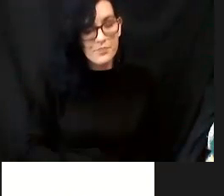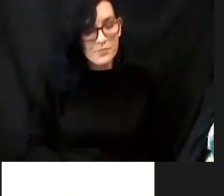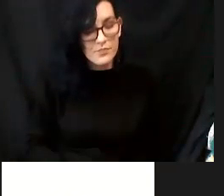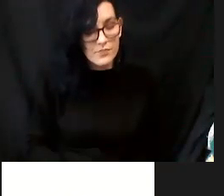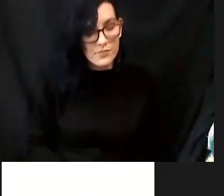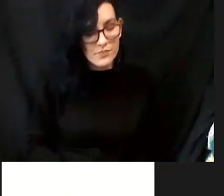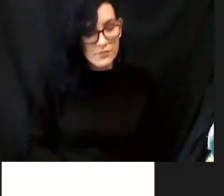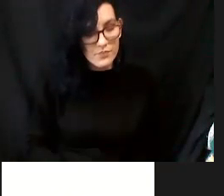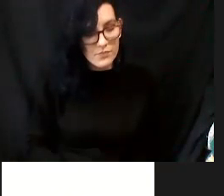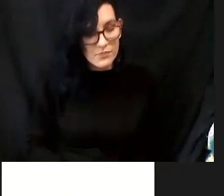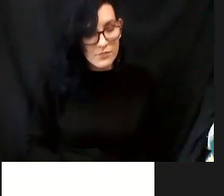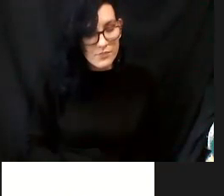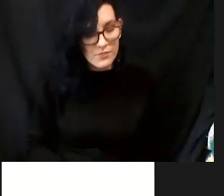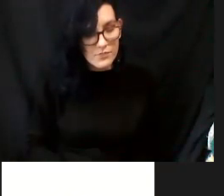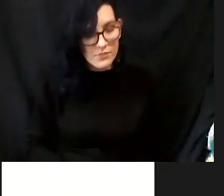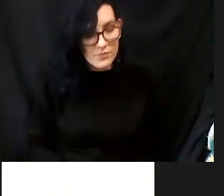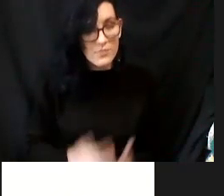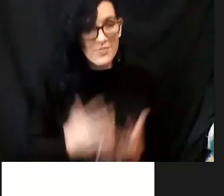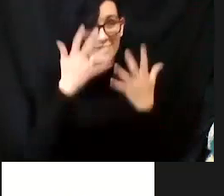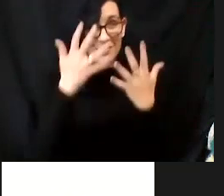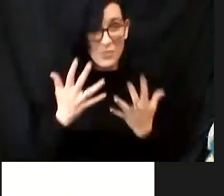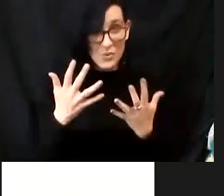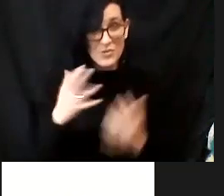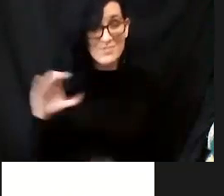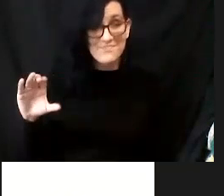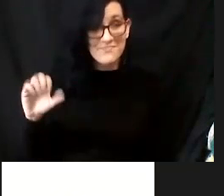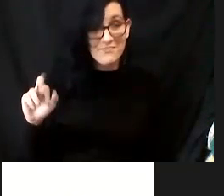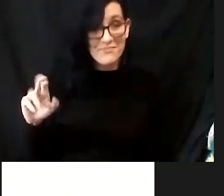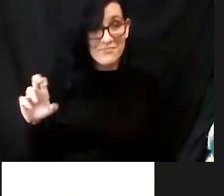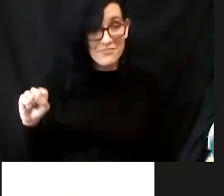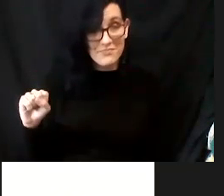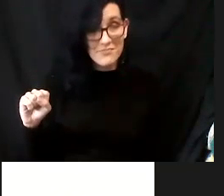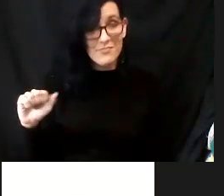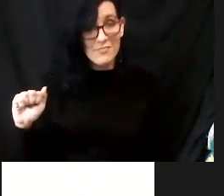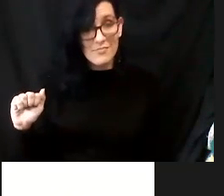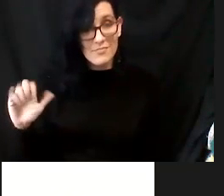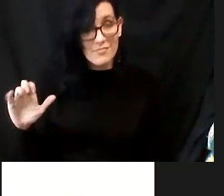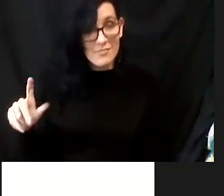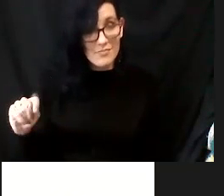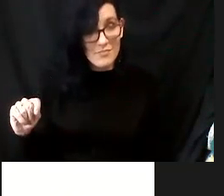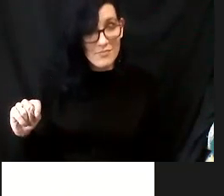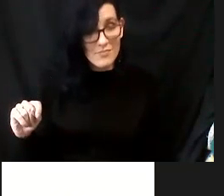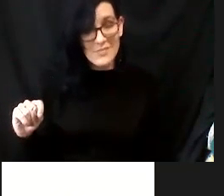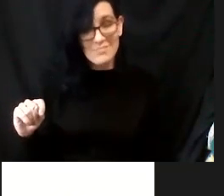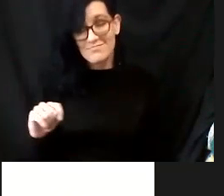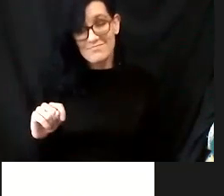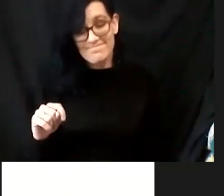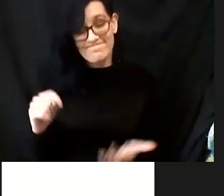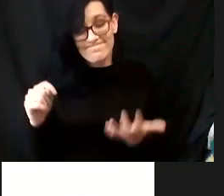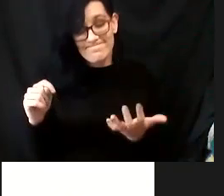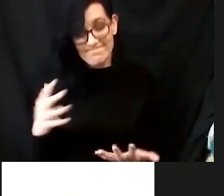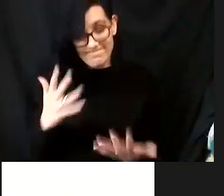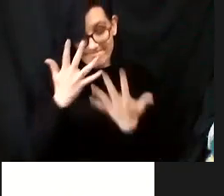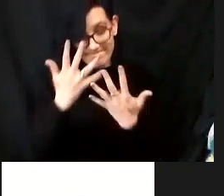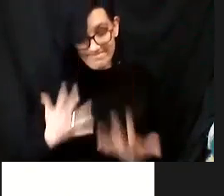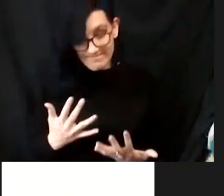So the unfortunate thing about the CARES Act is that it really doesn't provide much relief for people